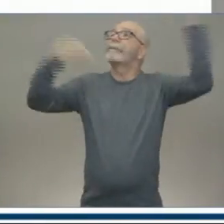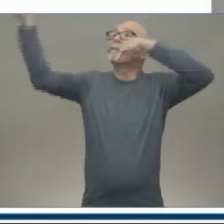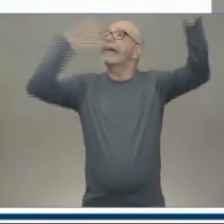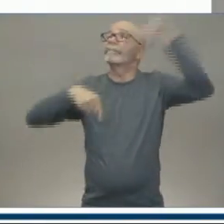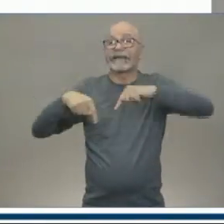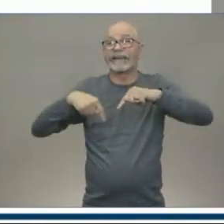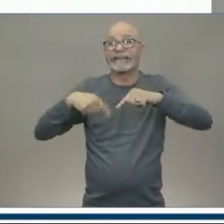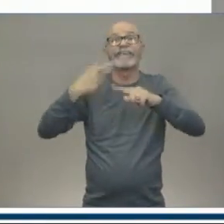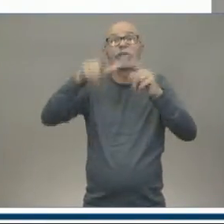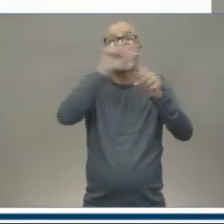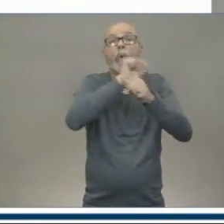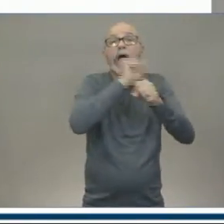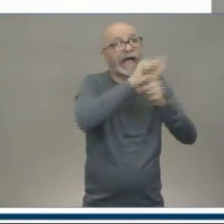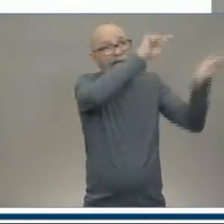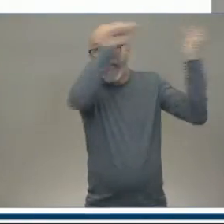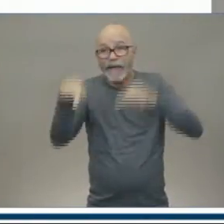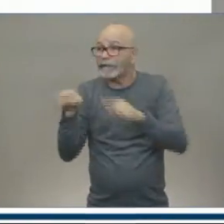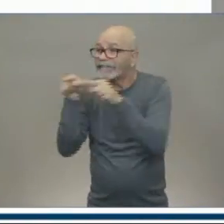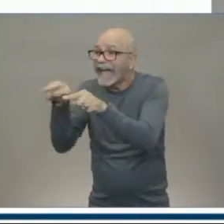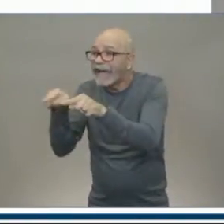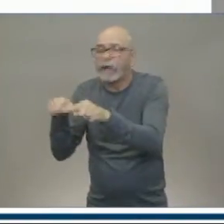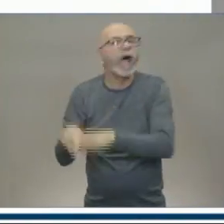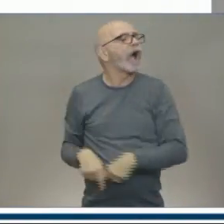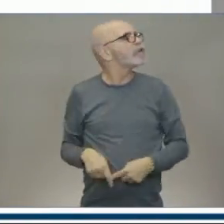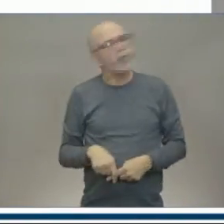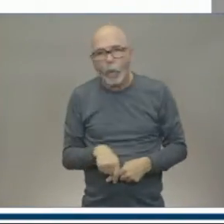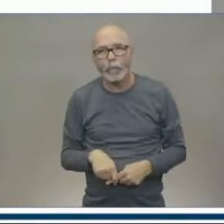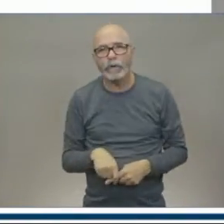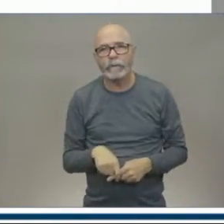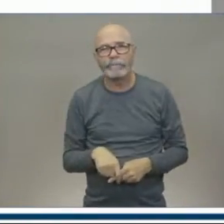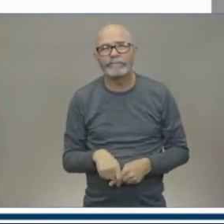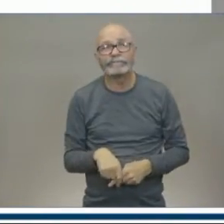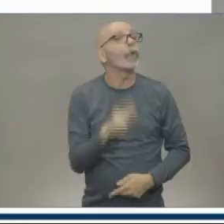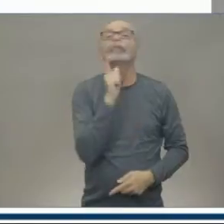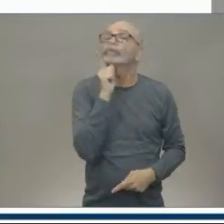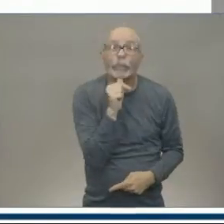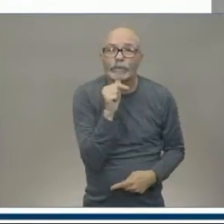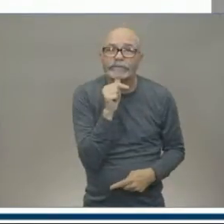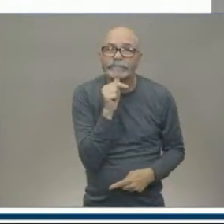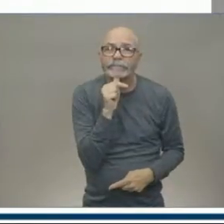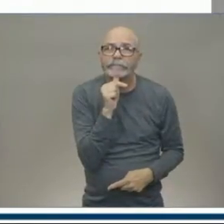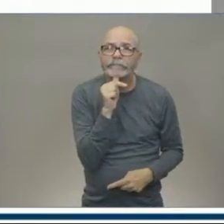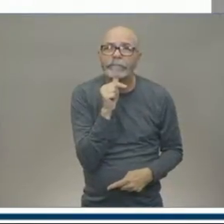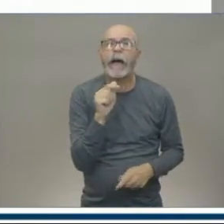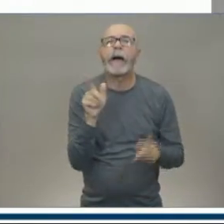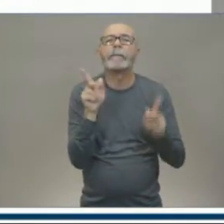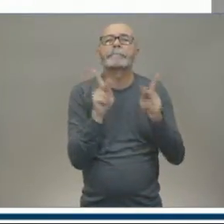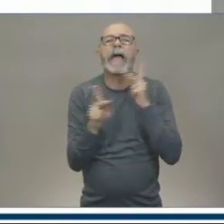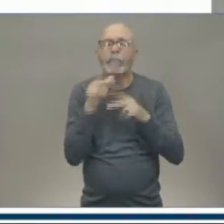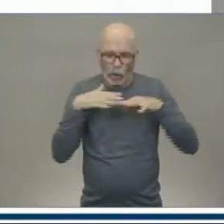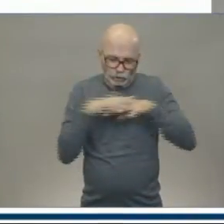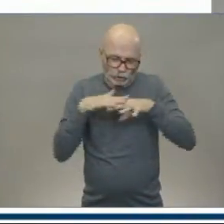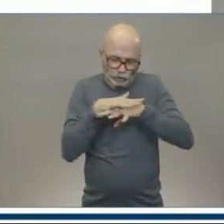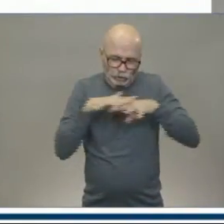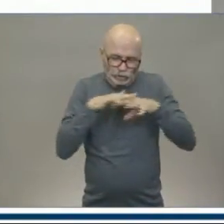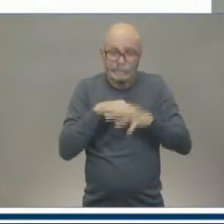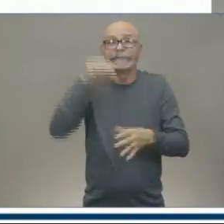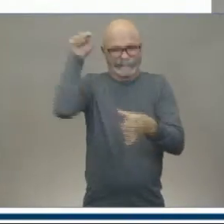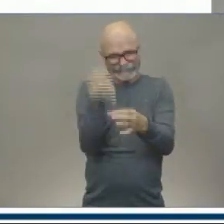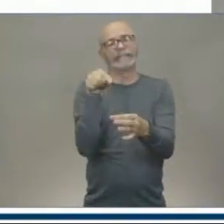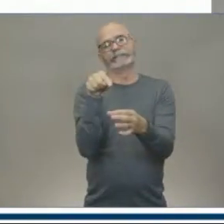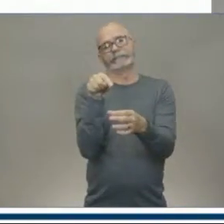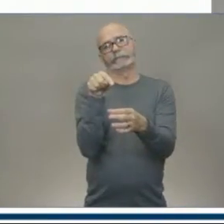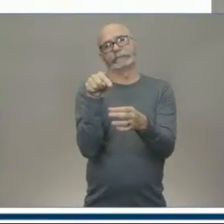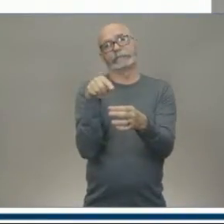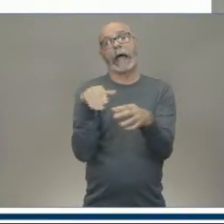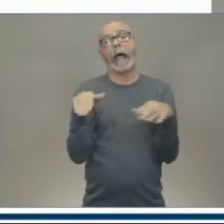spread. The main driver of transmission is our own social interactions. We're seeing spread primarily among young